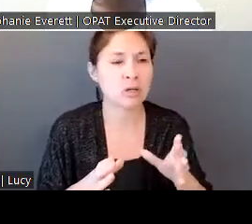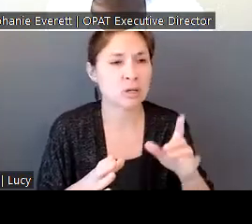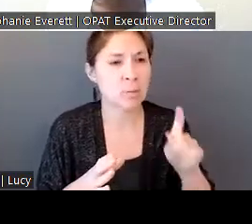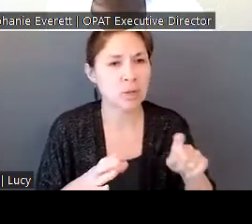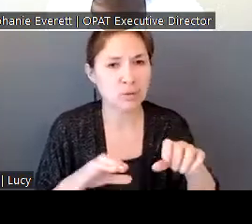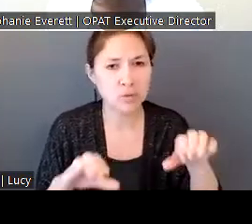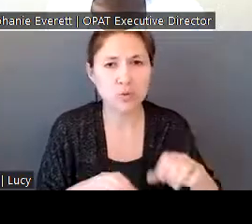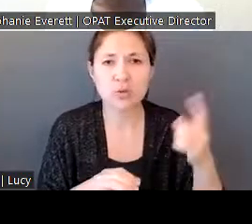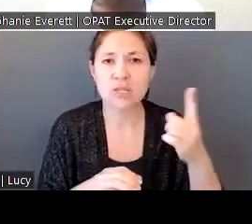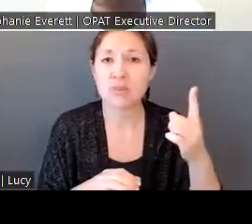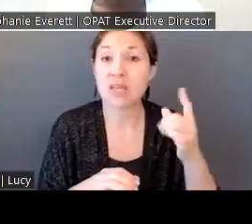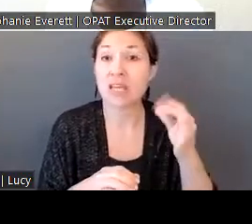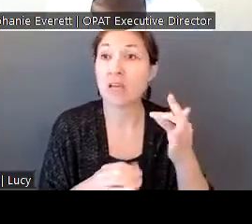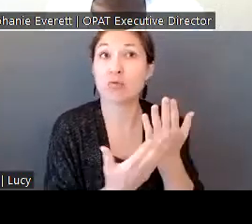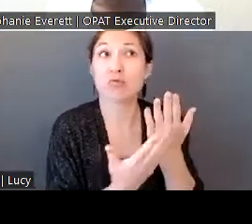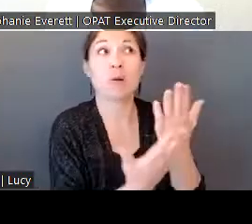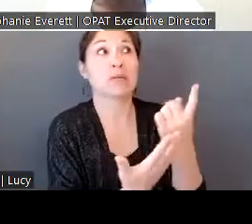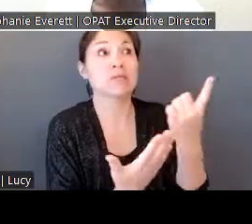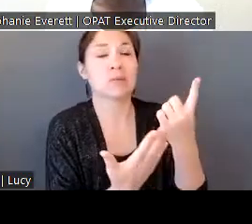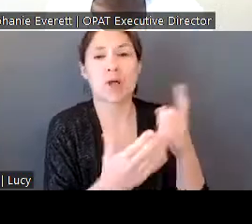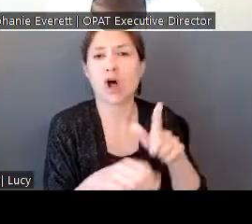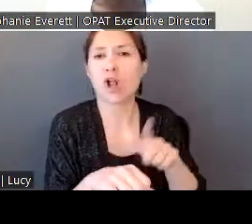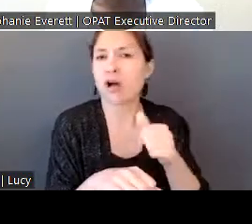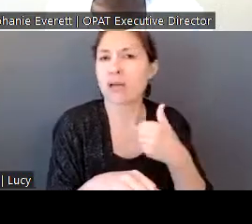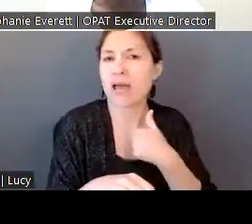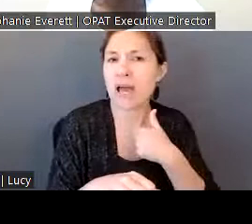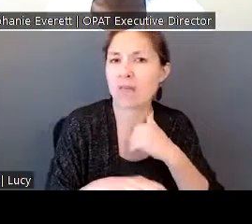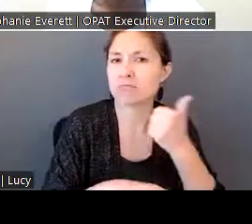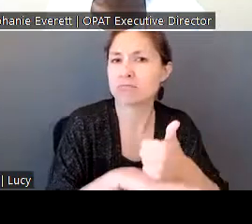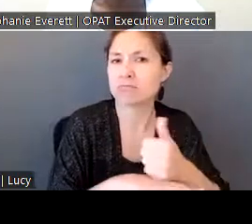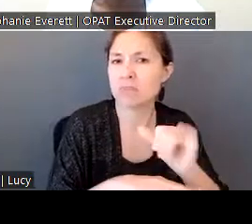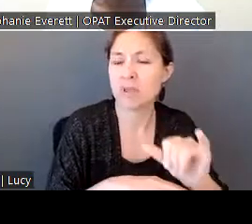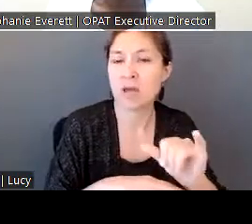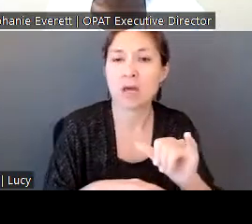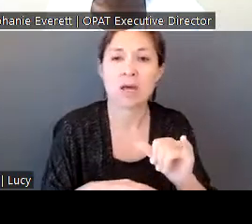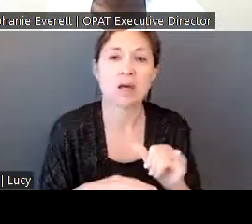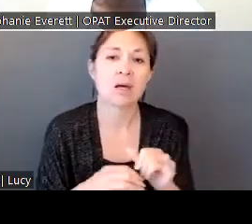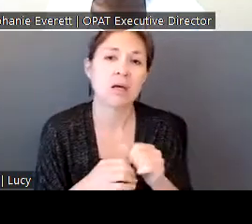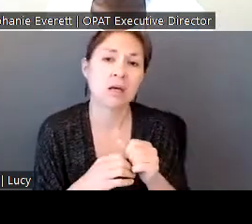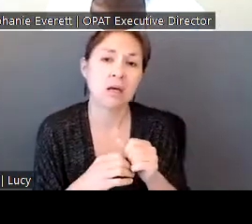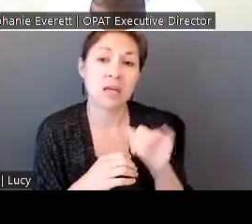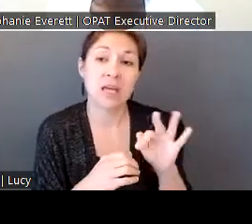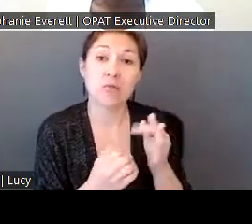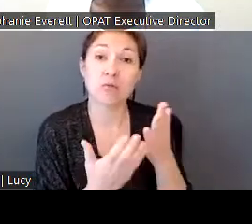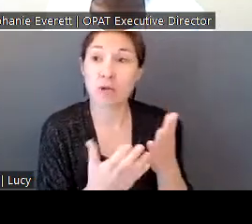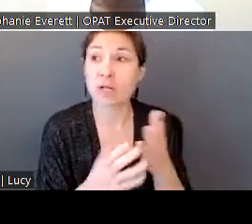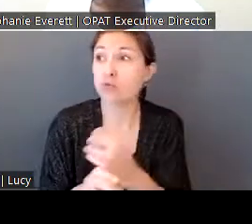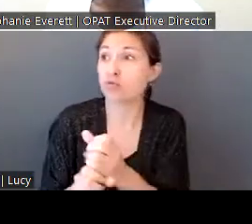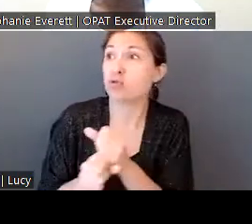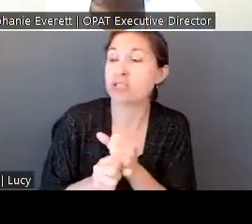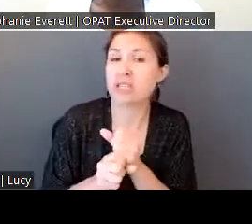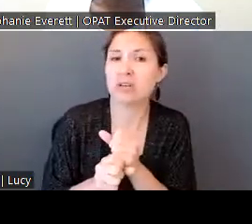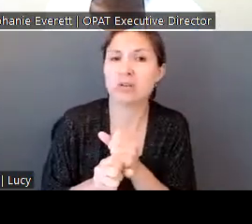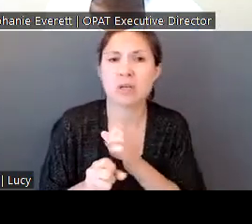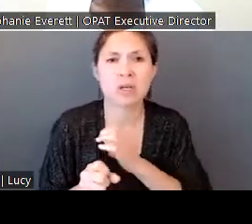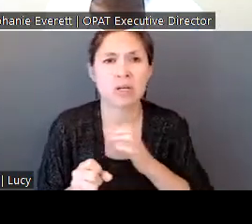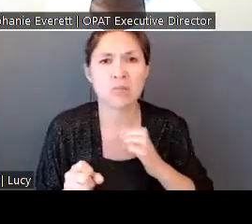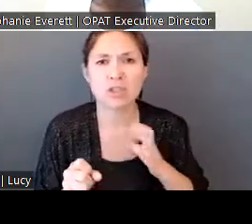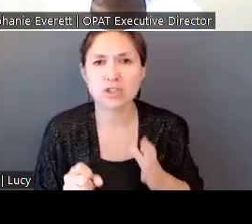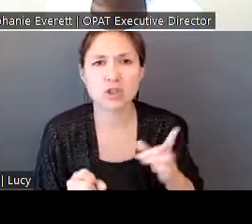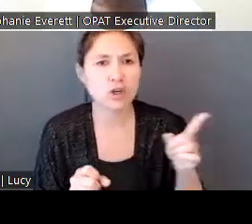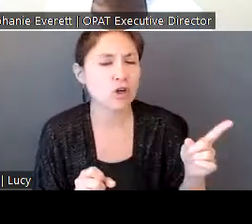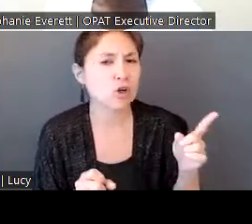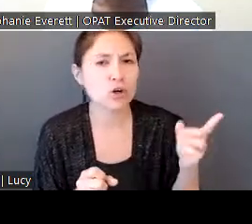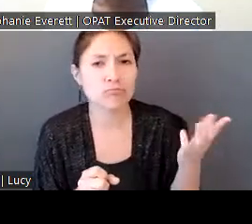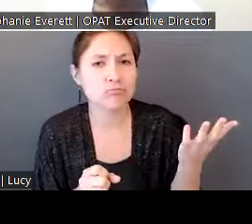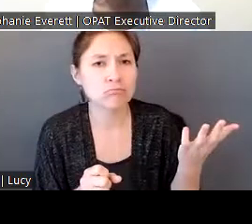And what obligations does the commissioner have once the recommendation is received? Where